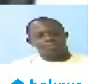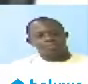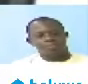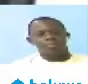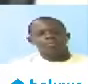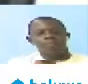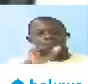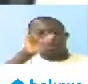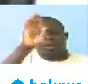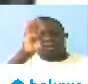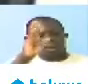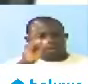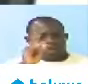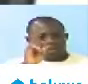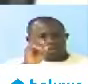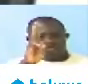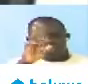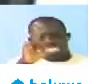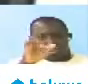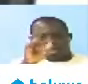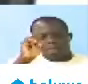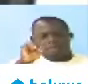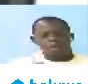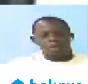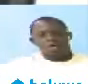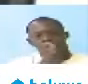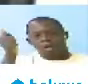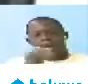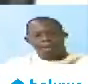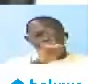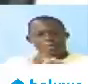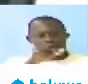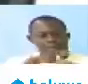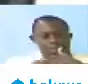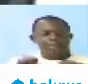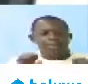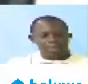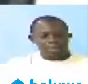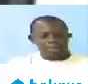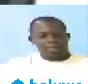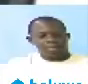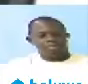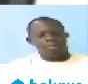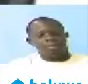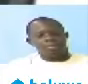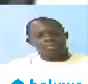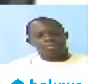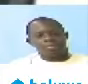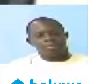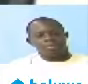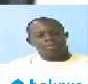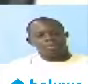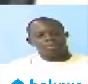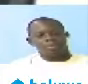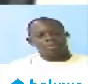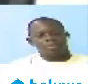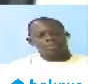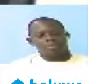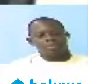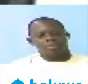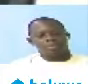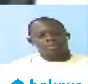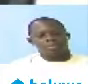Sokon. Ablai Sonko was at Sokon. So when Karamo Keba